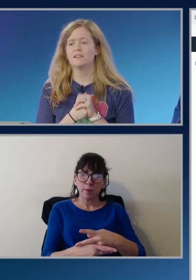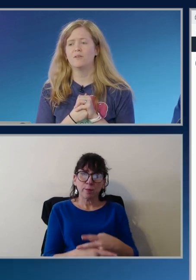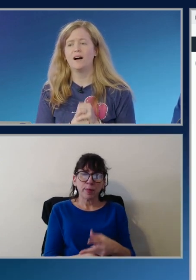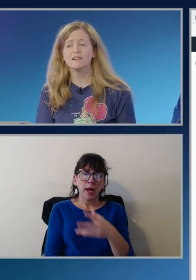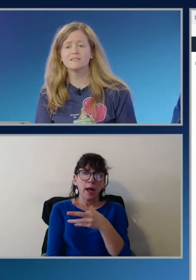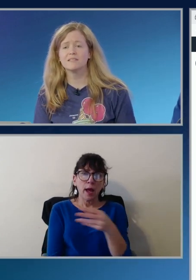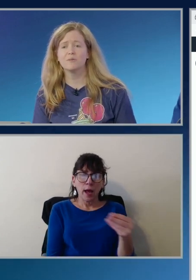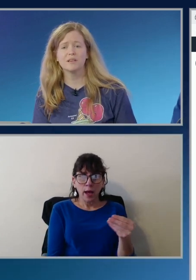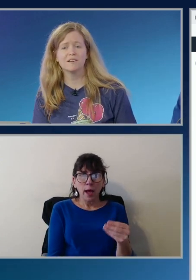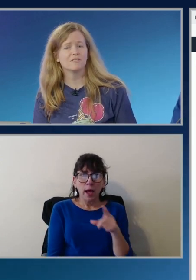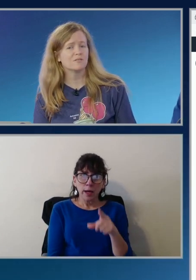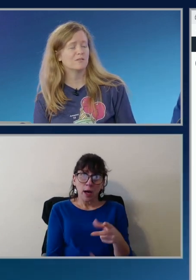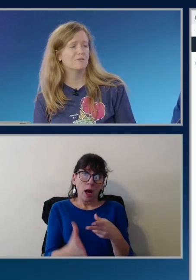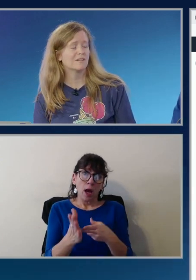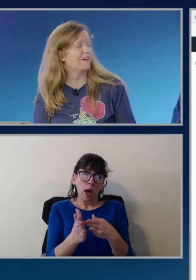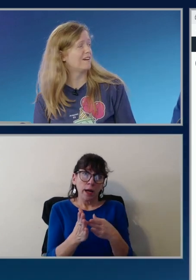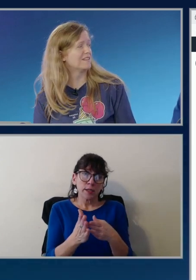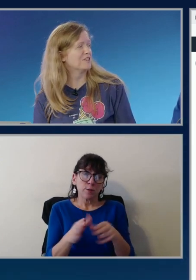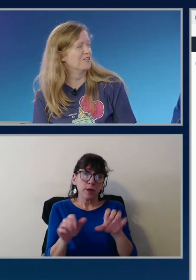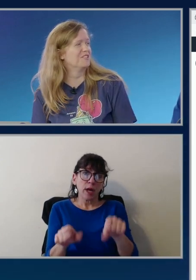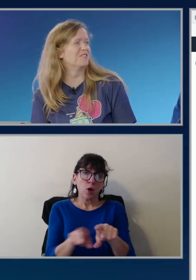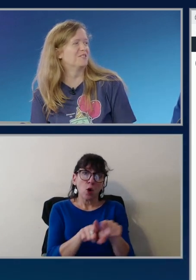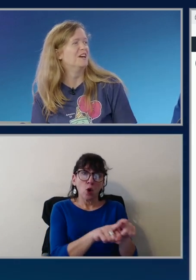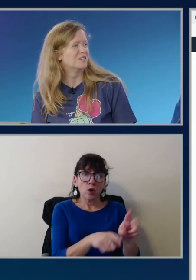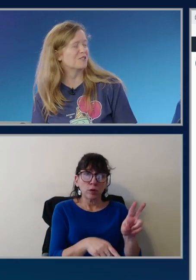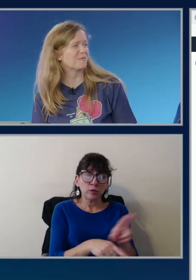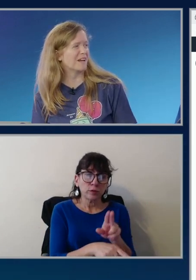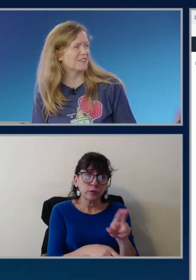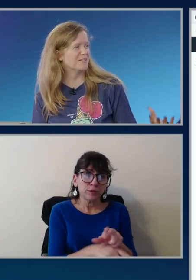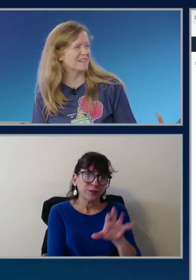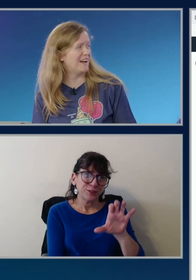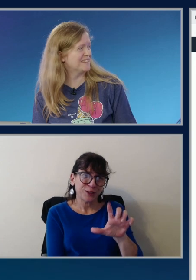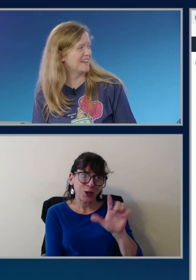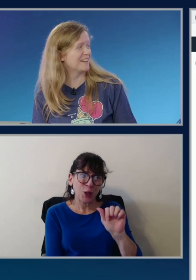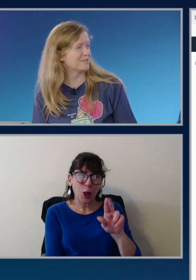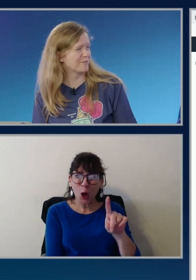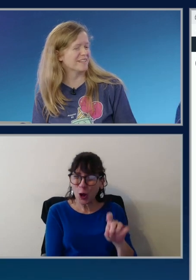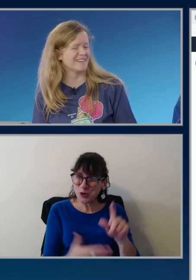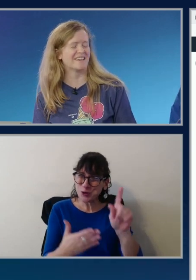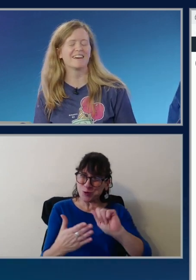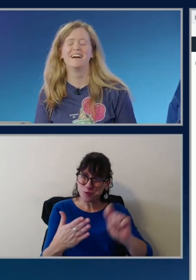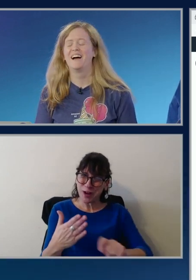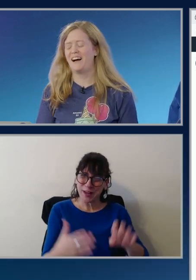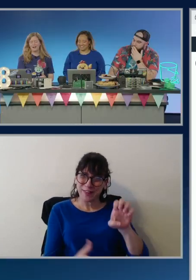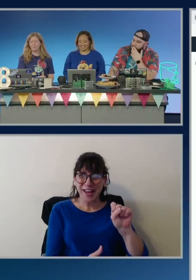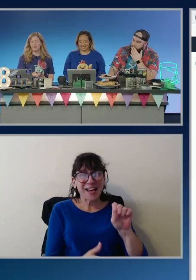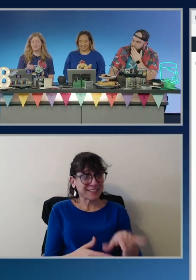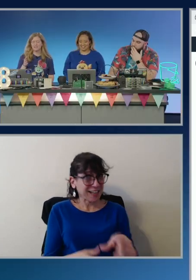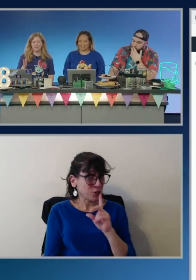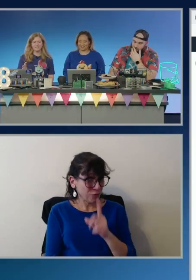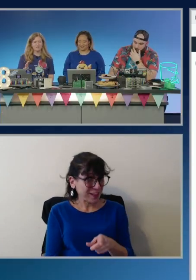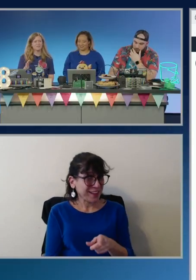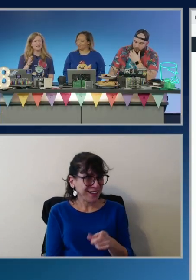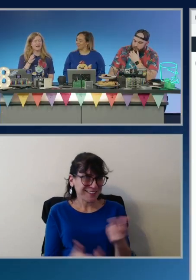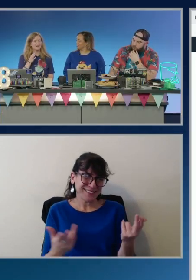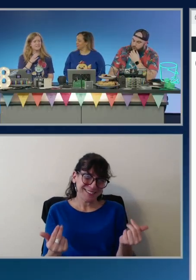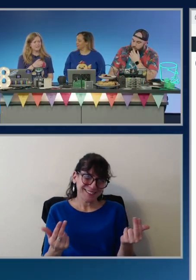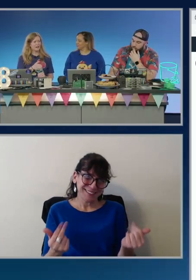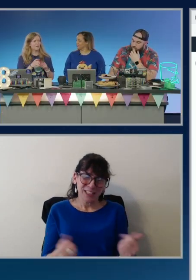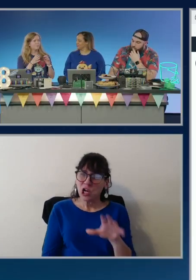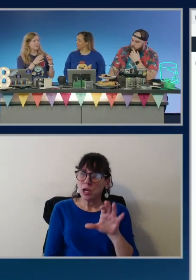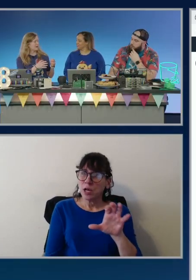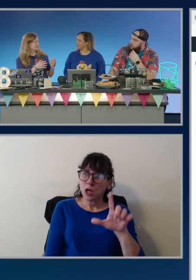then, honestly, we can also use Claude to write those essays, really, because Claude definitely